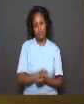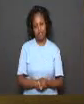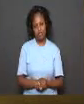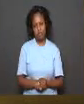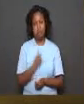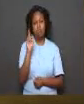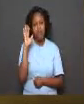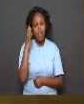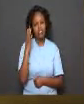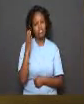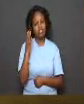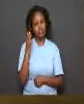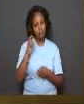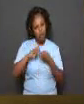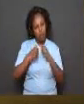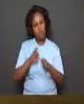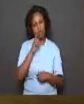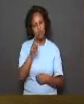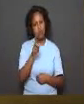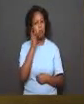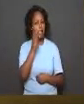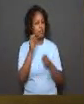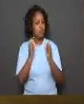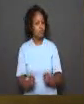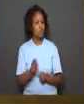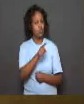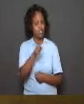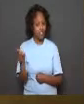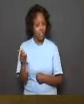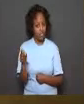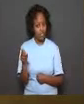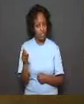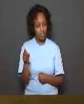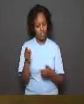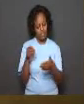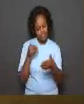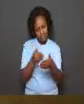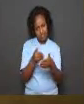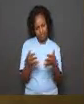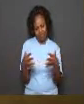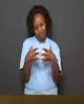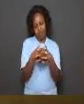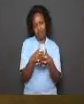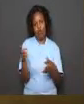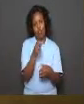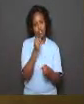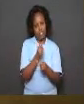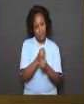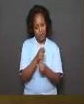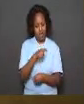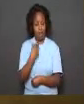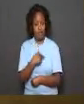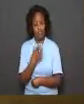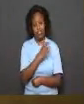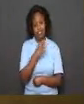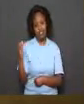What problems can you see arising from a close association between